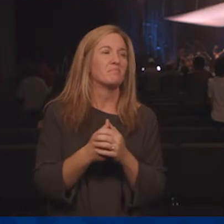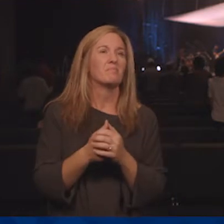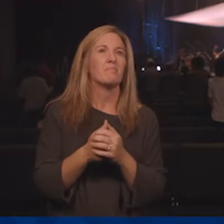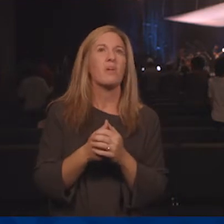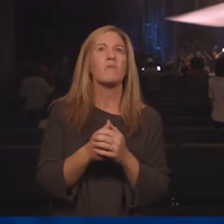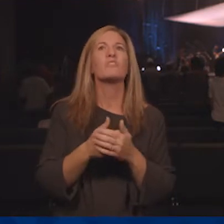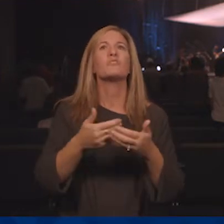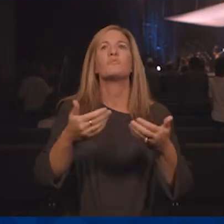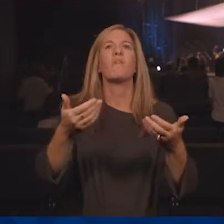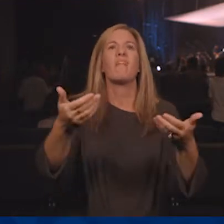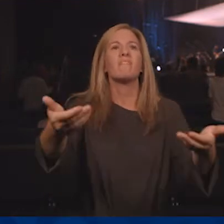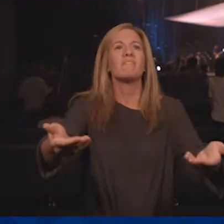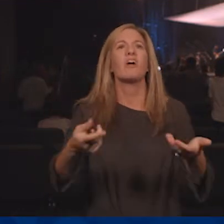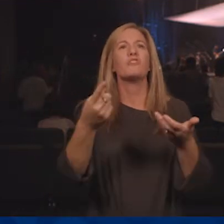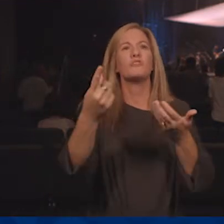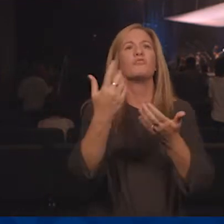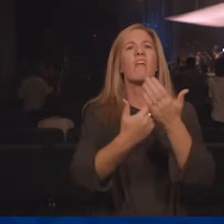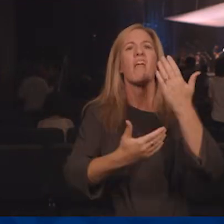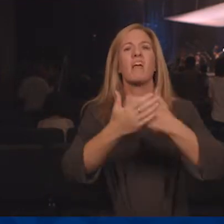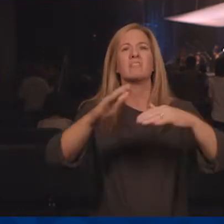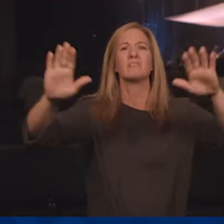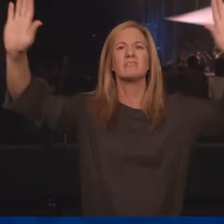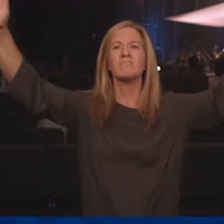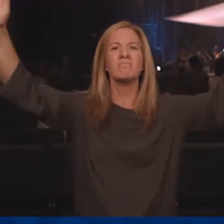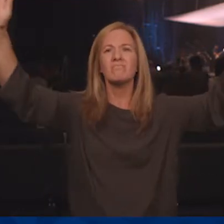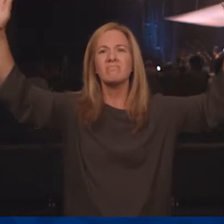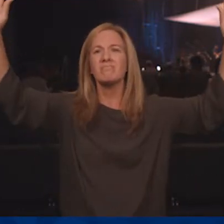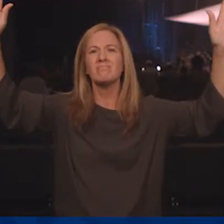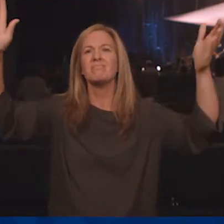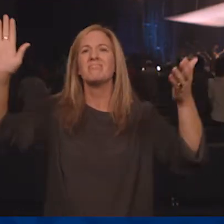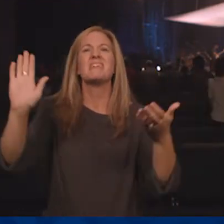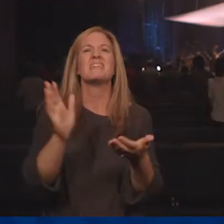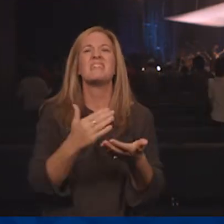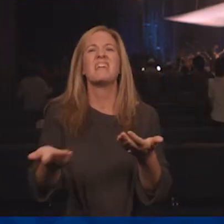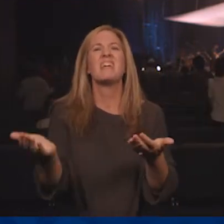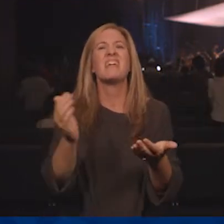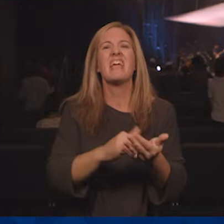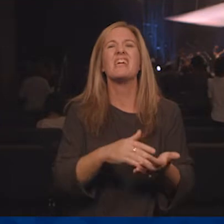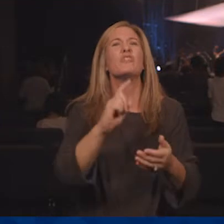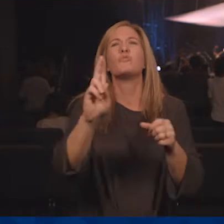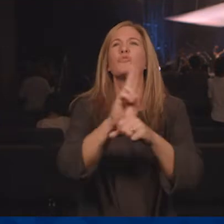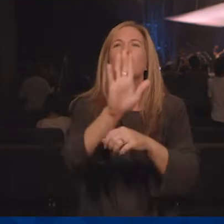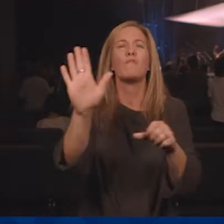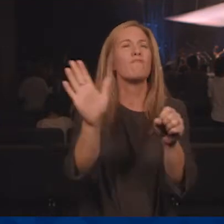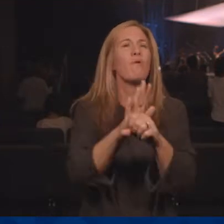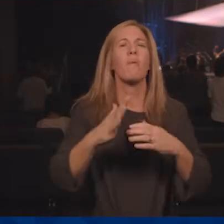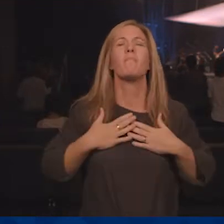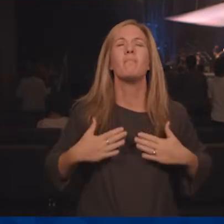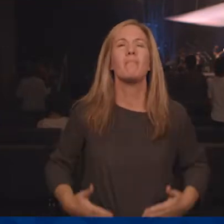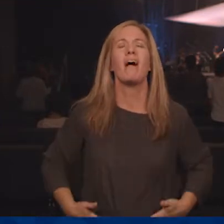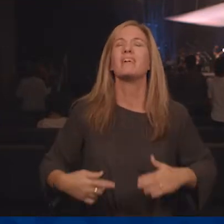I'd like to invite you just to lift your hands as we sing this again, as a way of using your whole body to say, God,